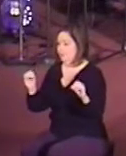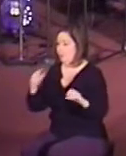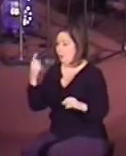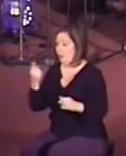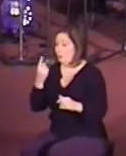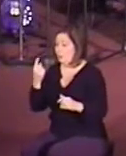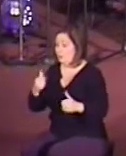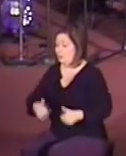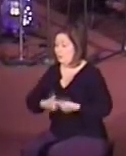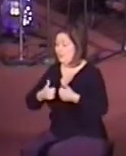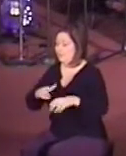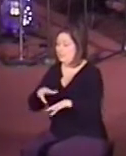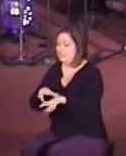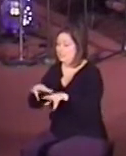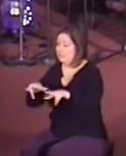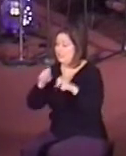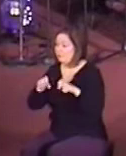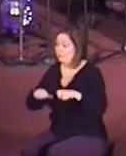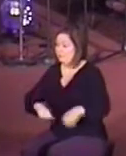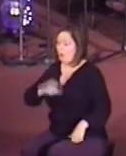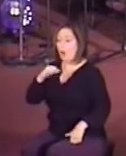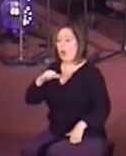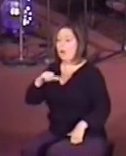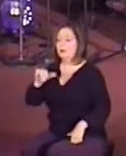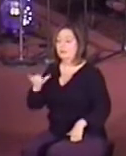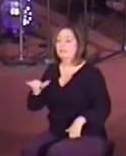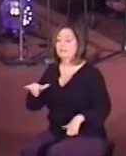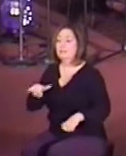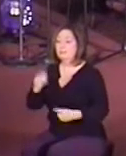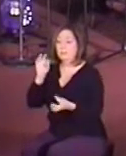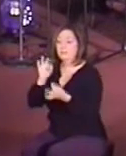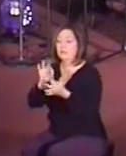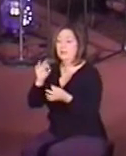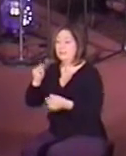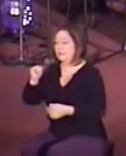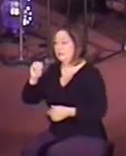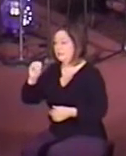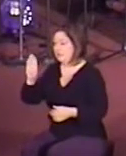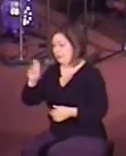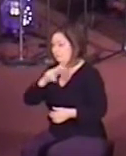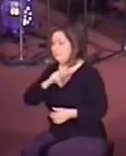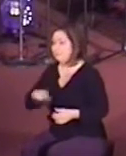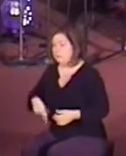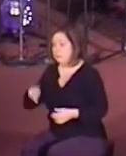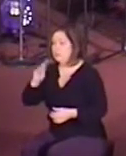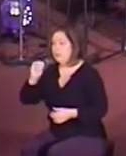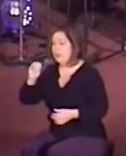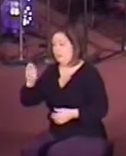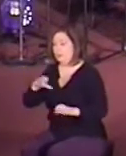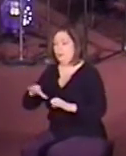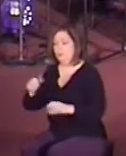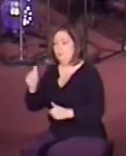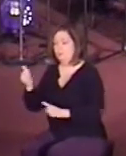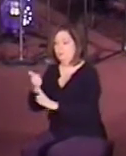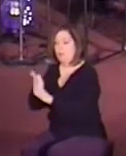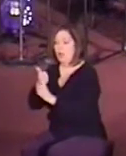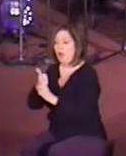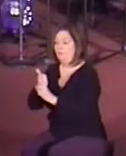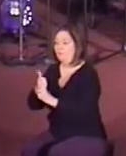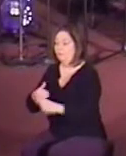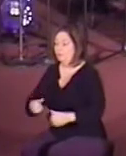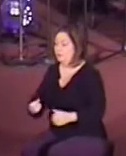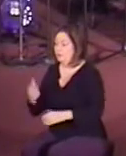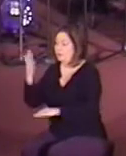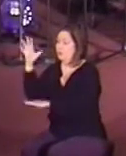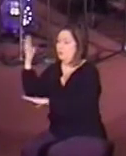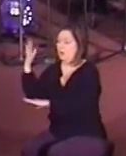the selfishness of our own pride. And that's exactly what Nebuchadnezzar is dealing with here. He is this tree that has grown to be the greatest